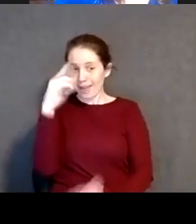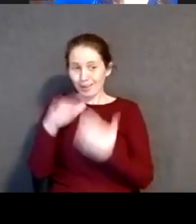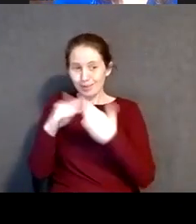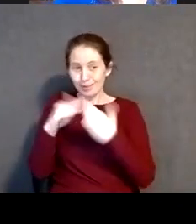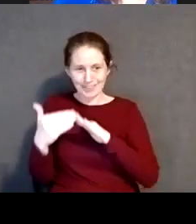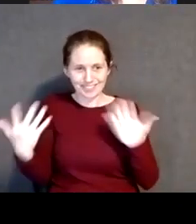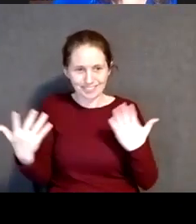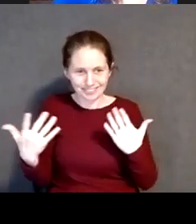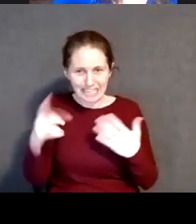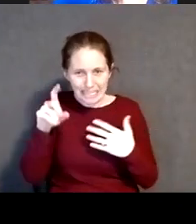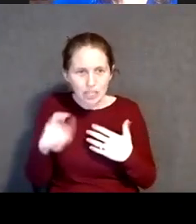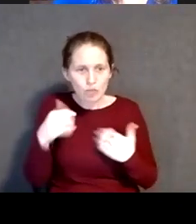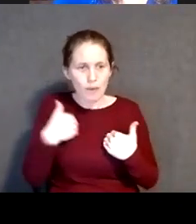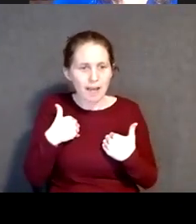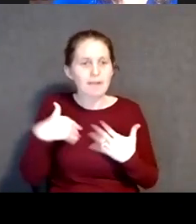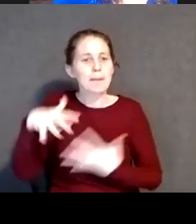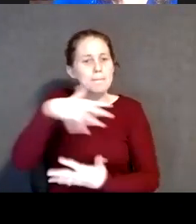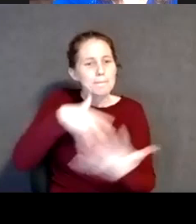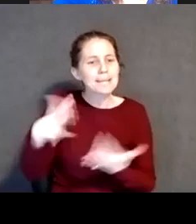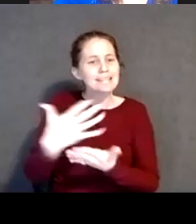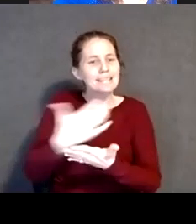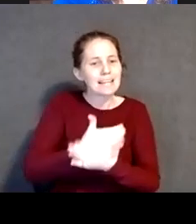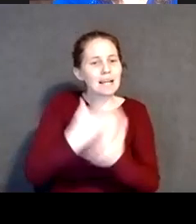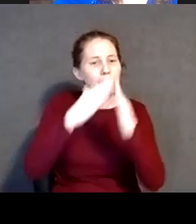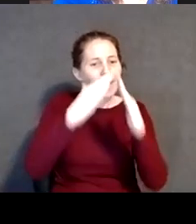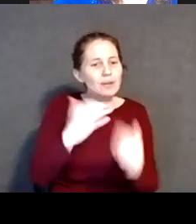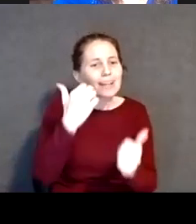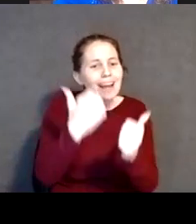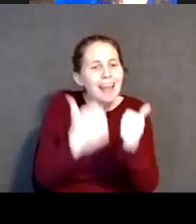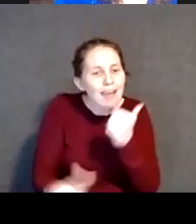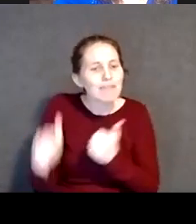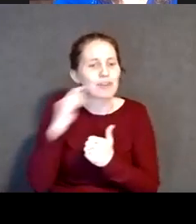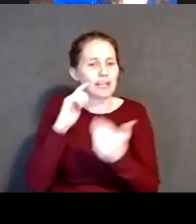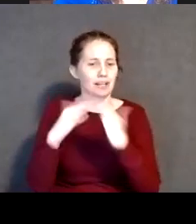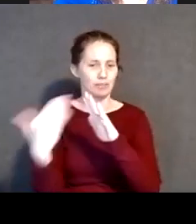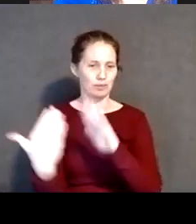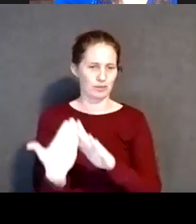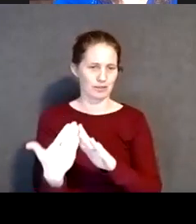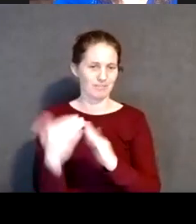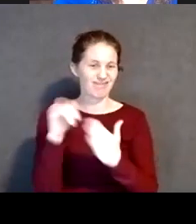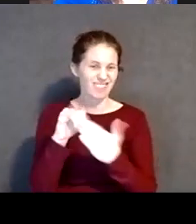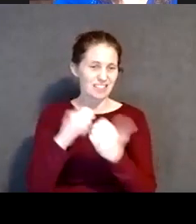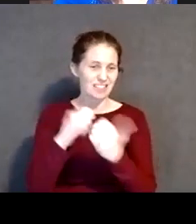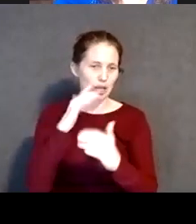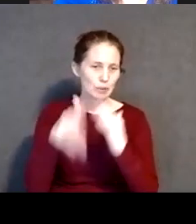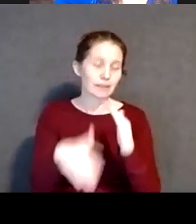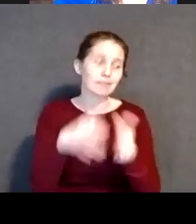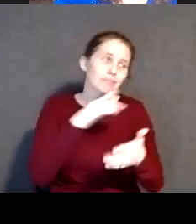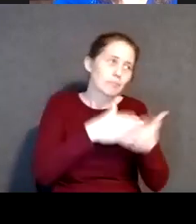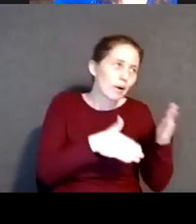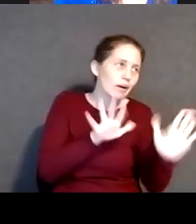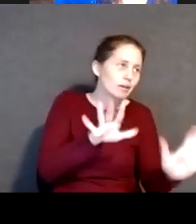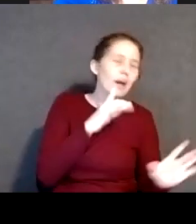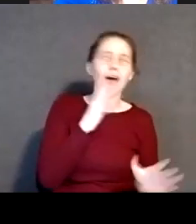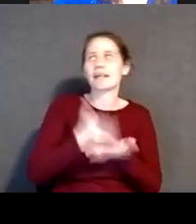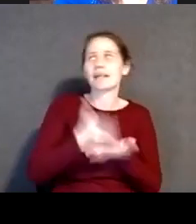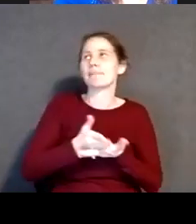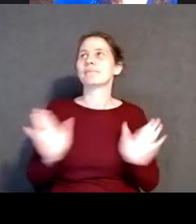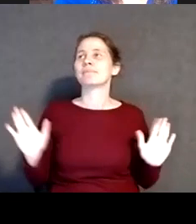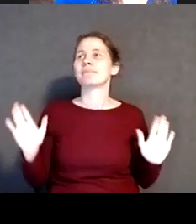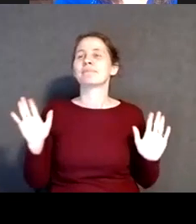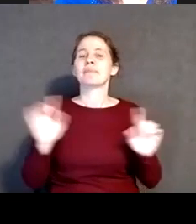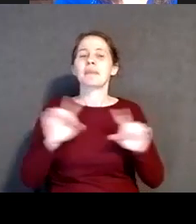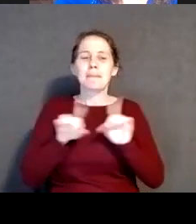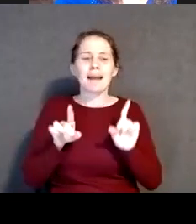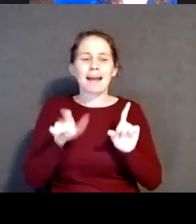housing in every community. And that's how, and so that's part of it, but we have to, I'll stop talking.